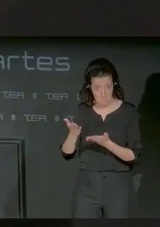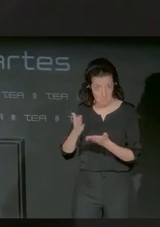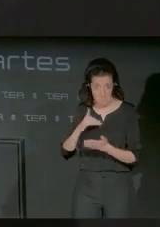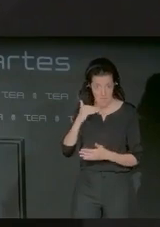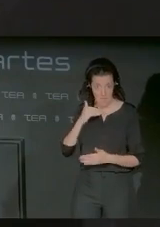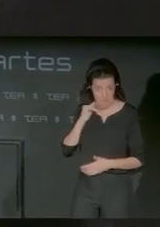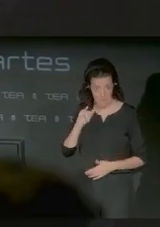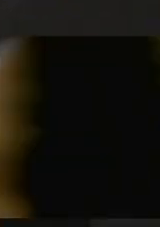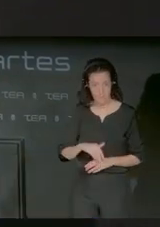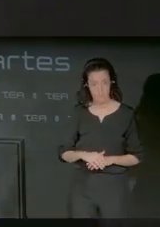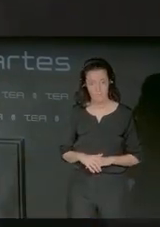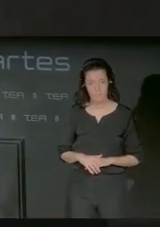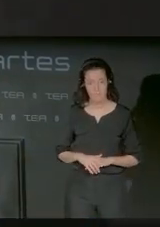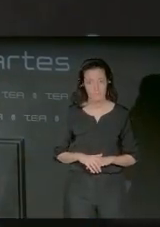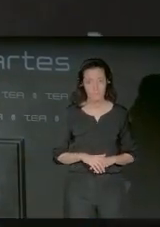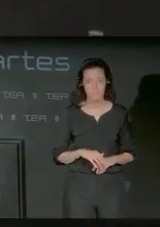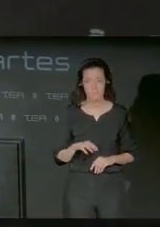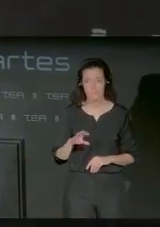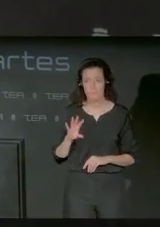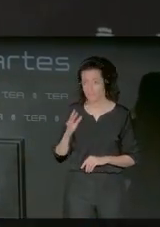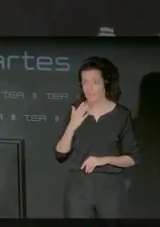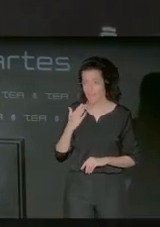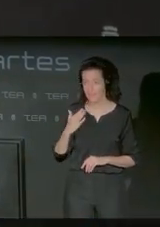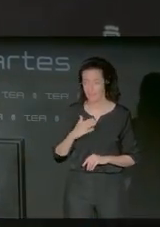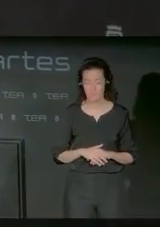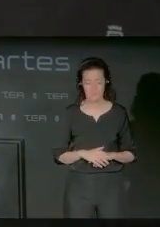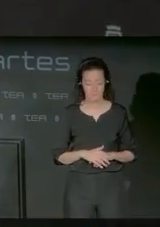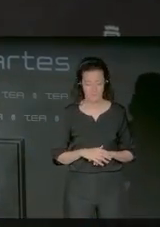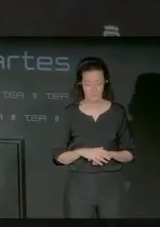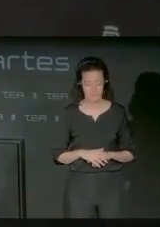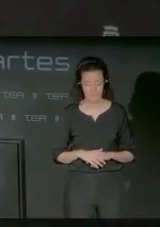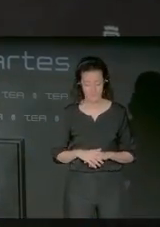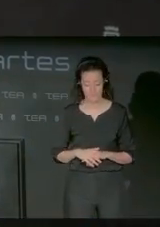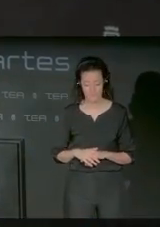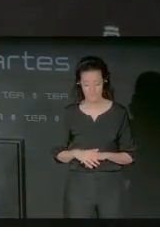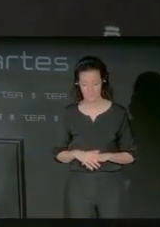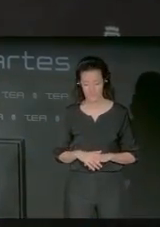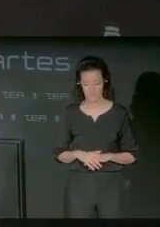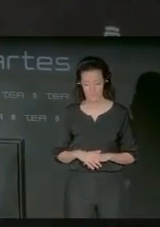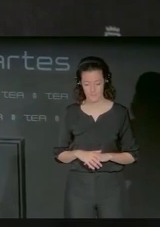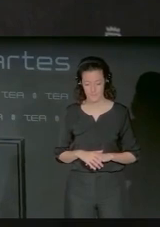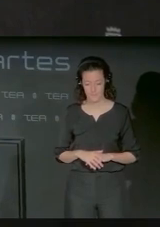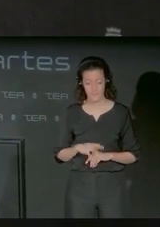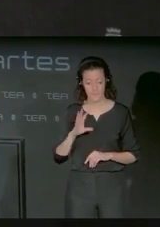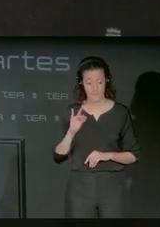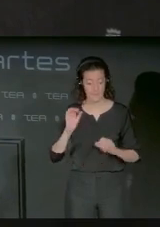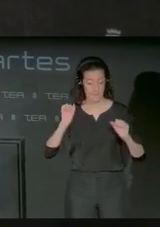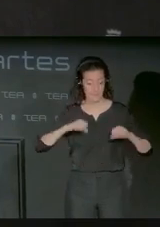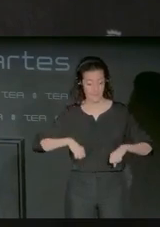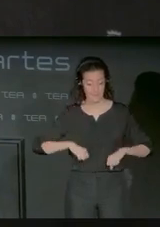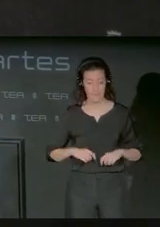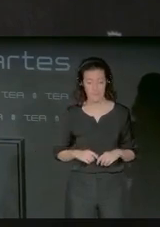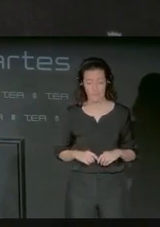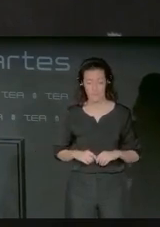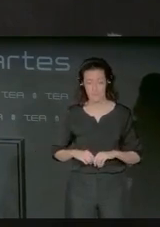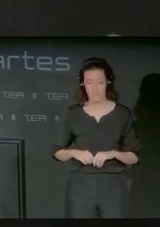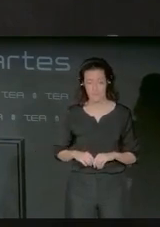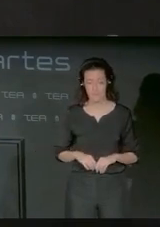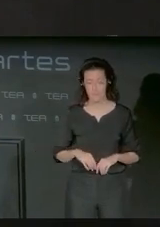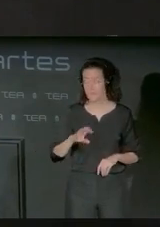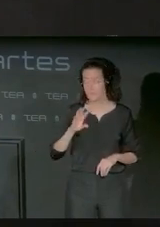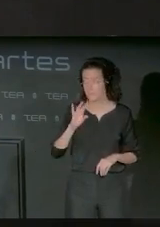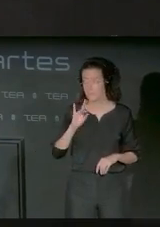Thanks. Shall we? Oh, okay, I can briefly answer that one. I think that's an interesting one. And in fact, there